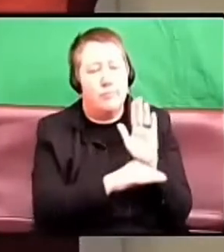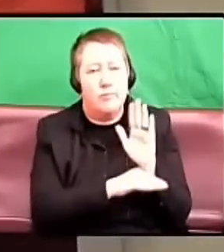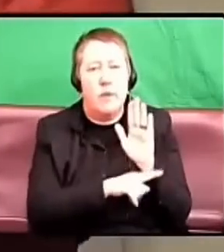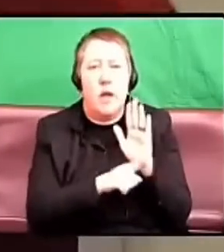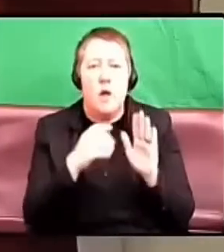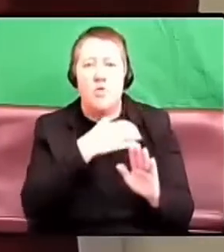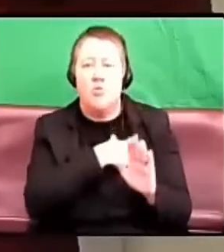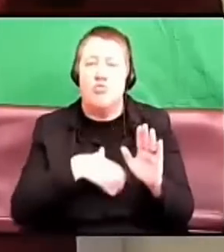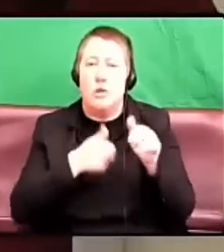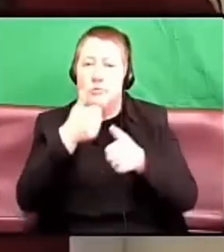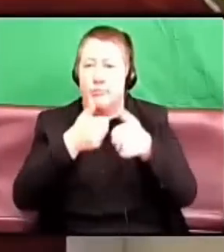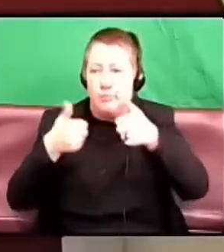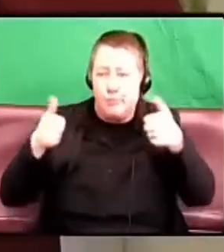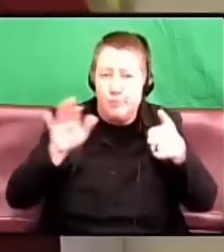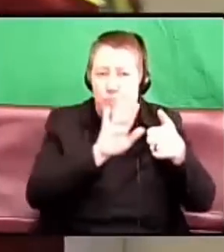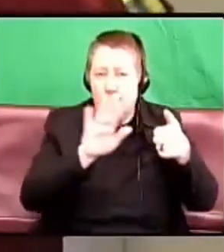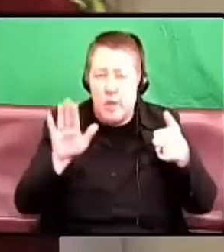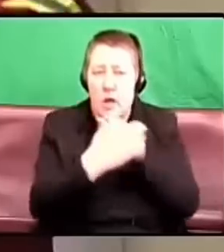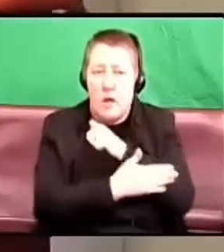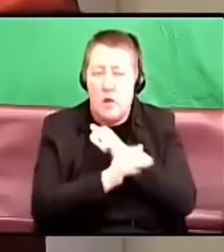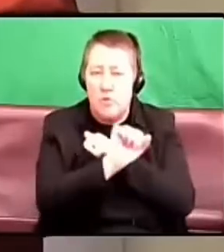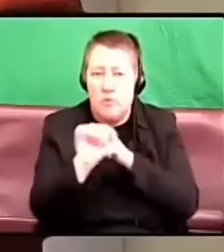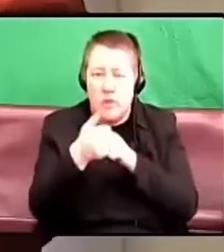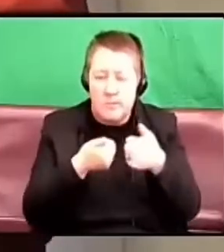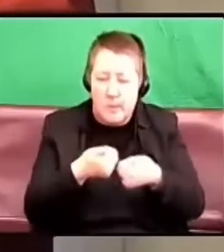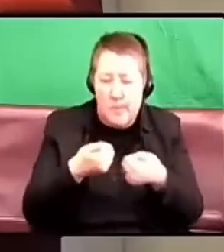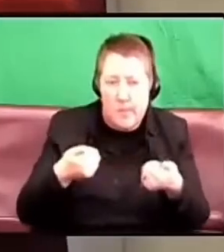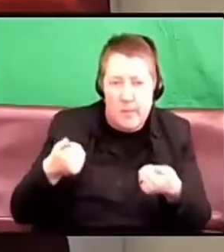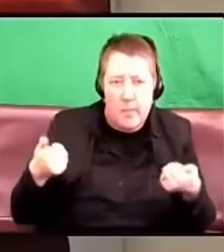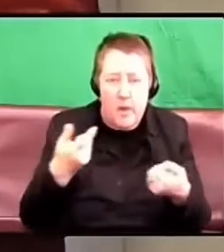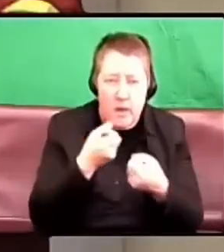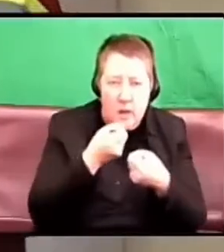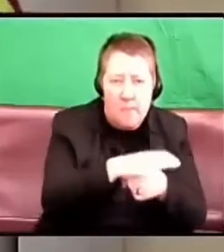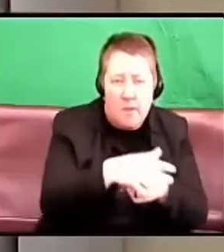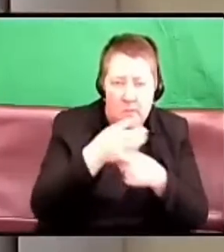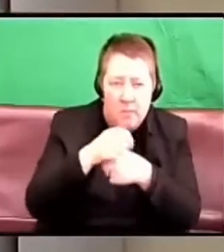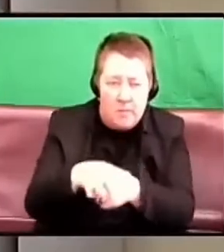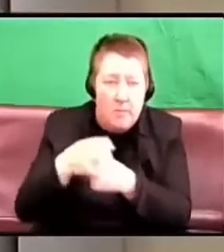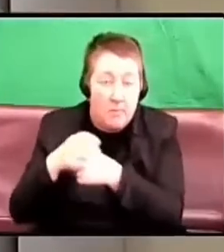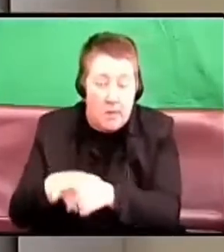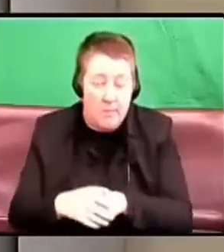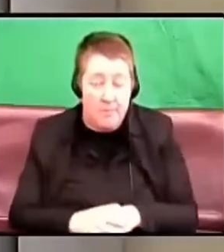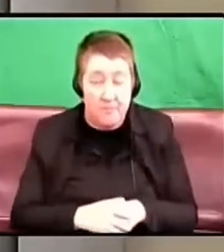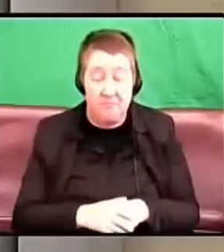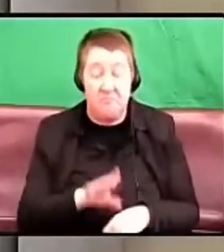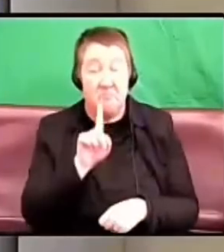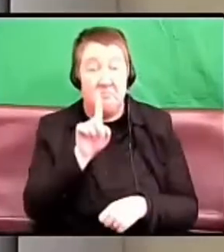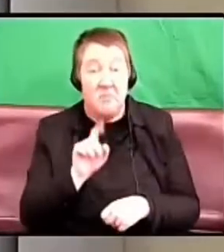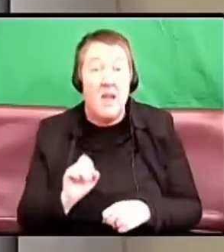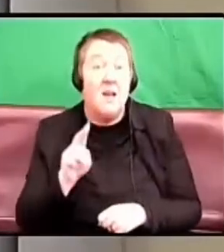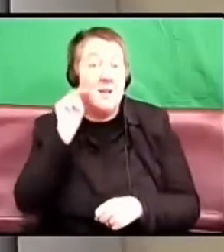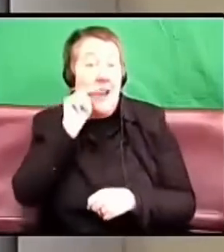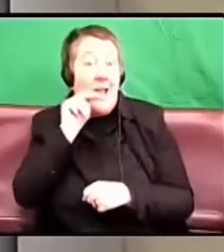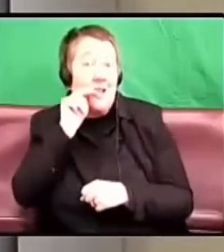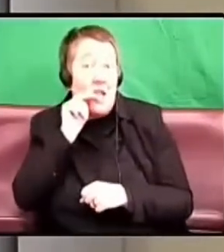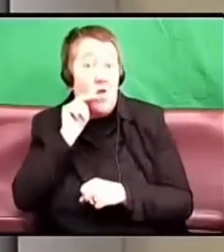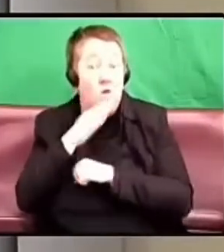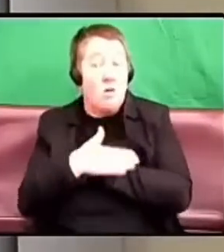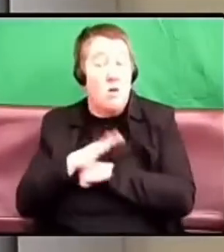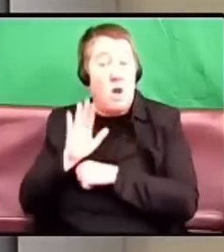to go back to their countries and implement. Nigeria went back